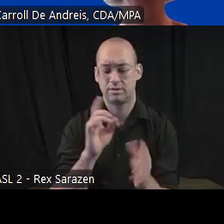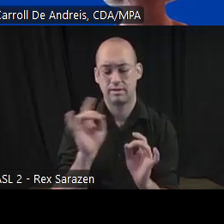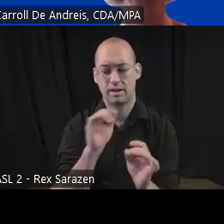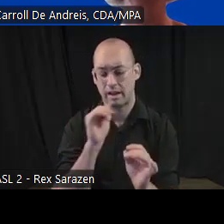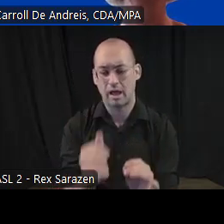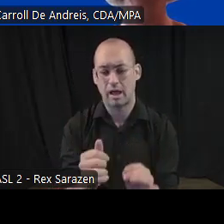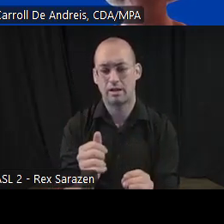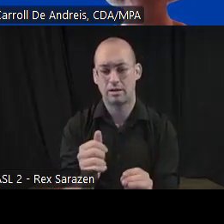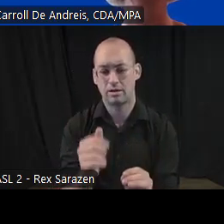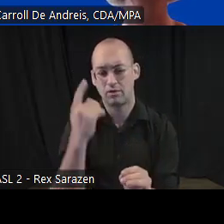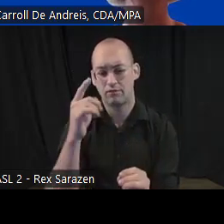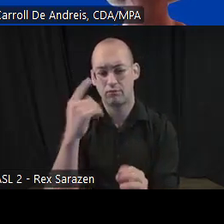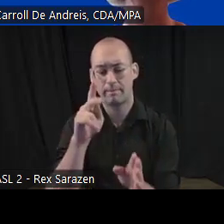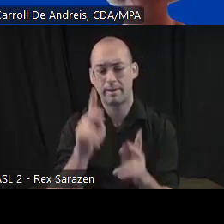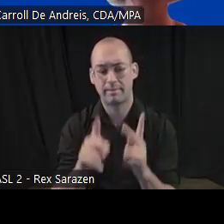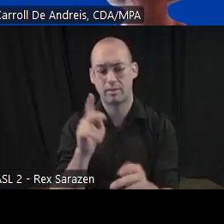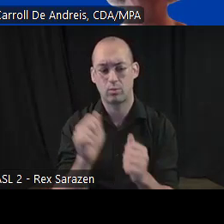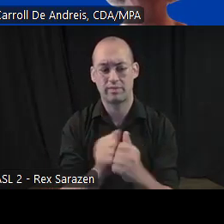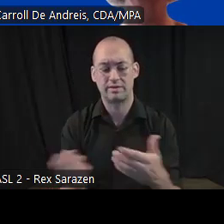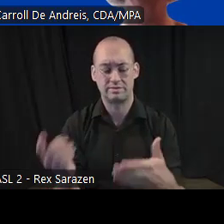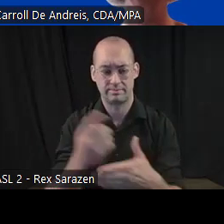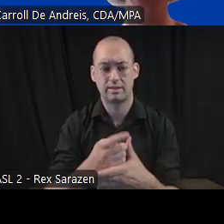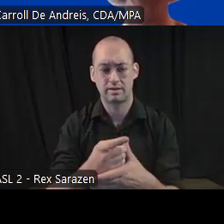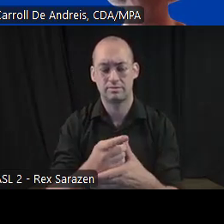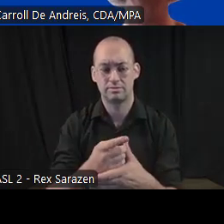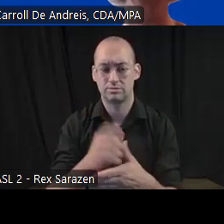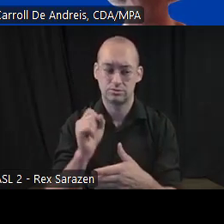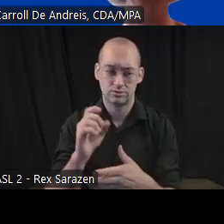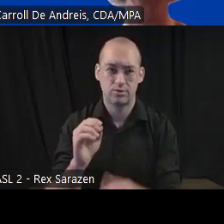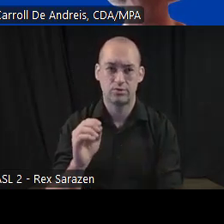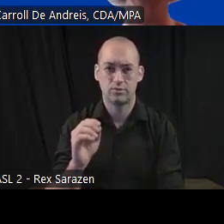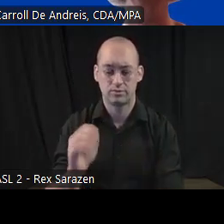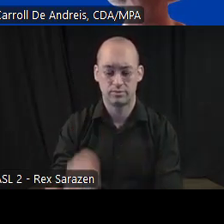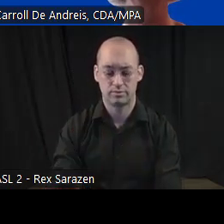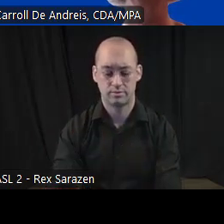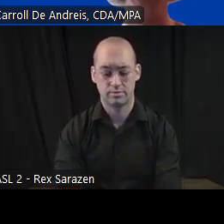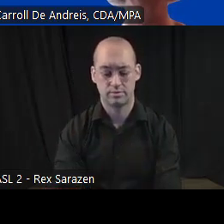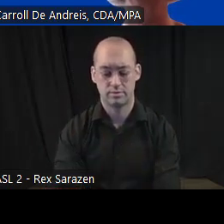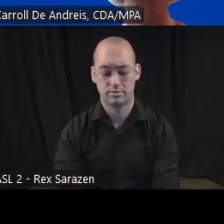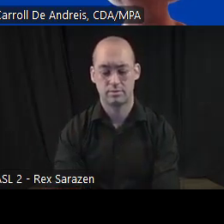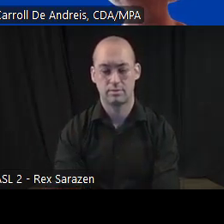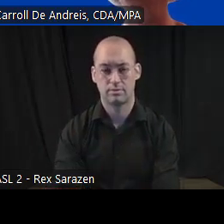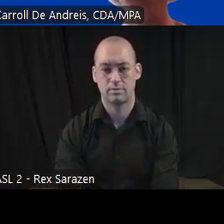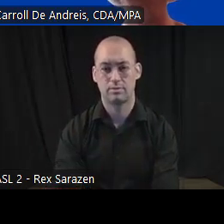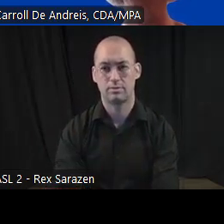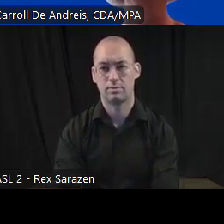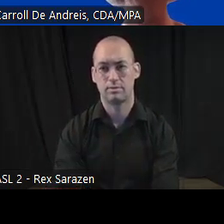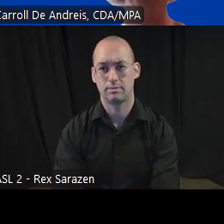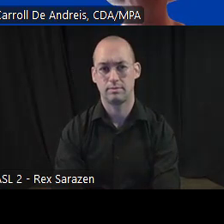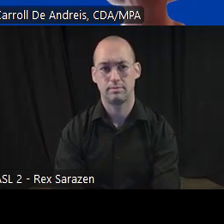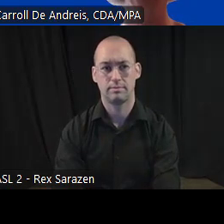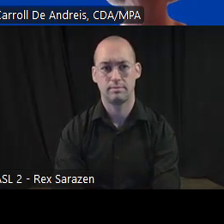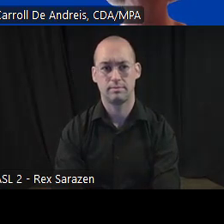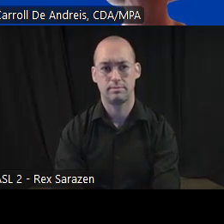not for people with disabilities. So yeah, I want to express it's